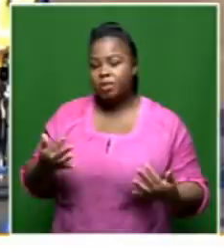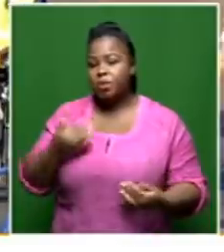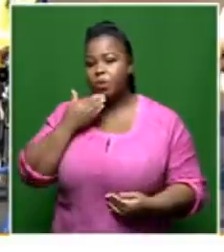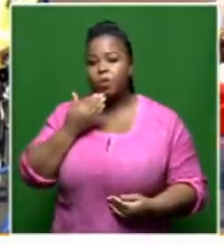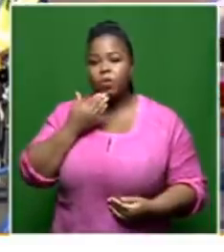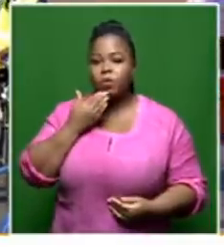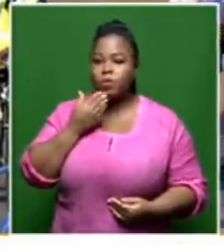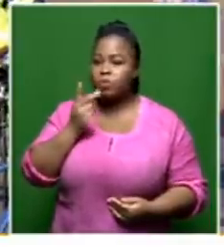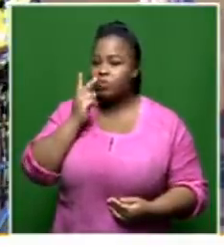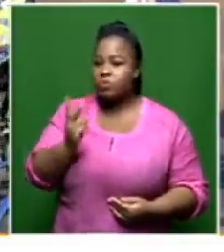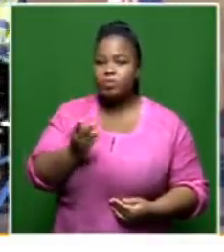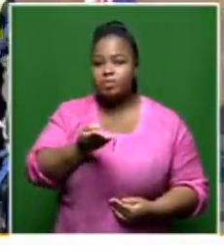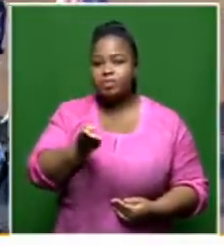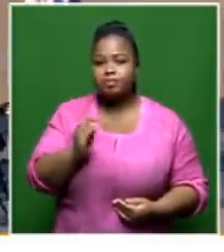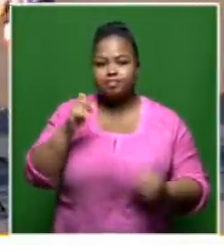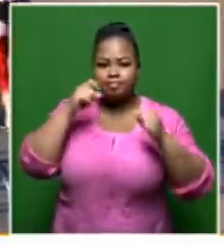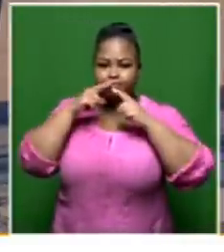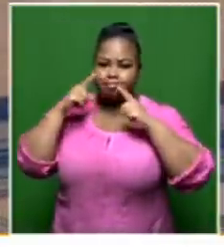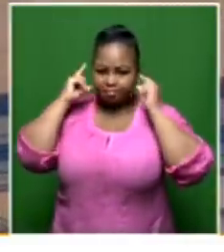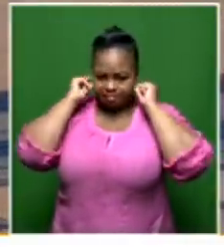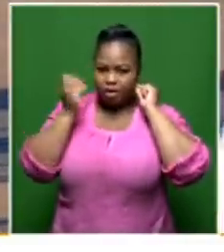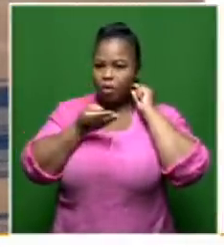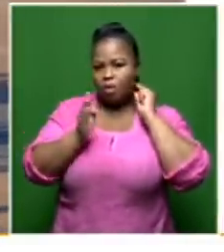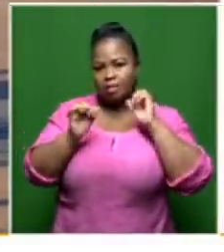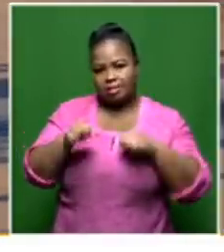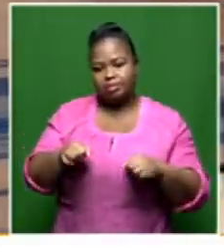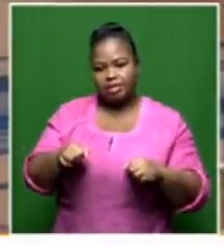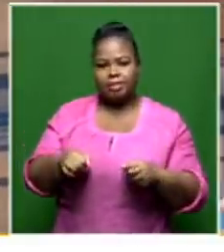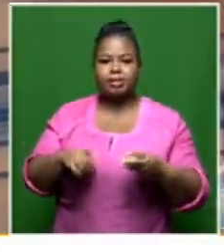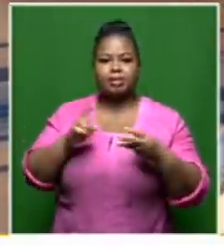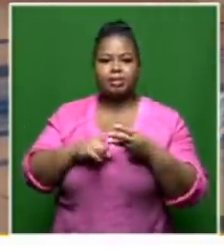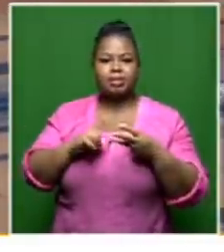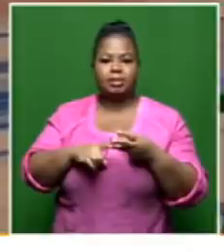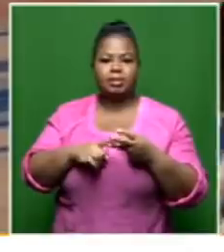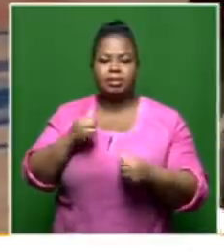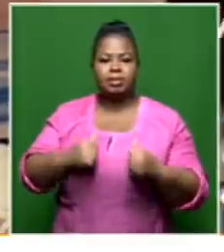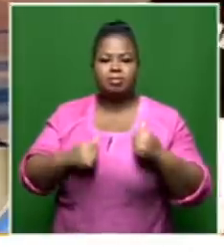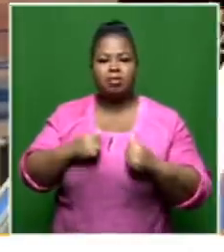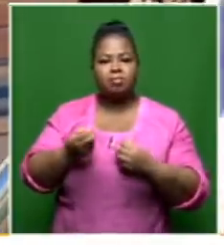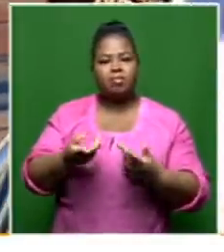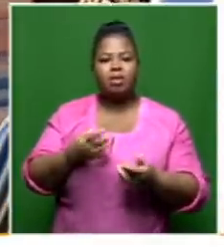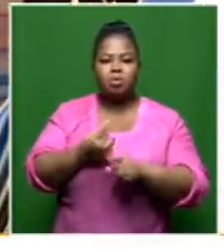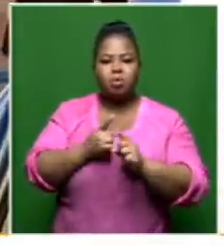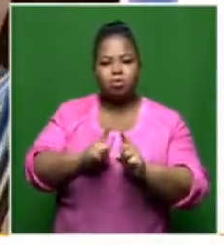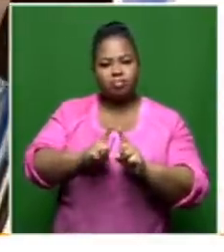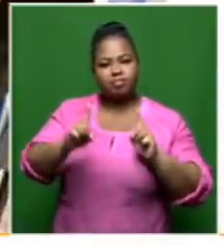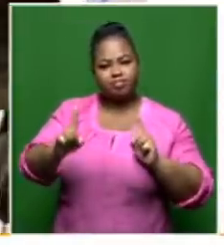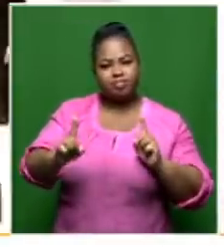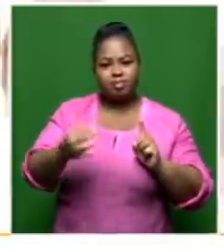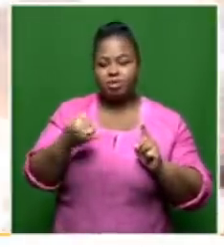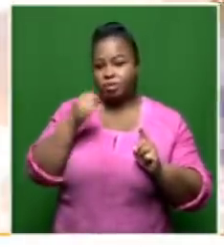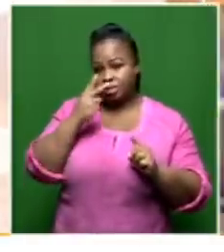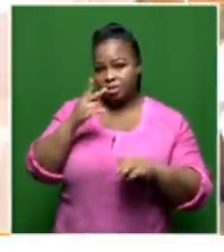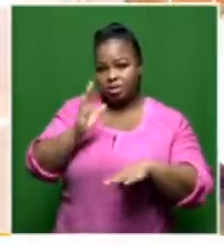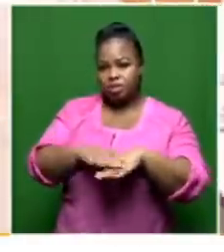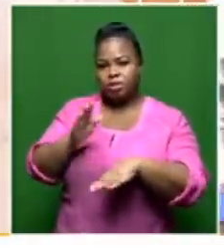most of the people that I've seen, all of them are wearing their masks, and also they are not running in groups. But that is still, we're still going to see